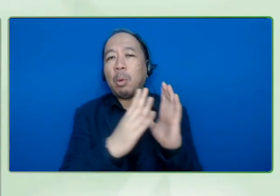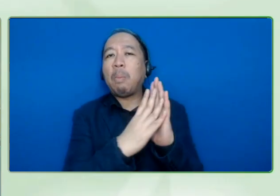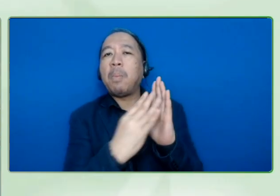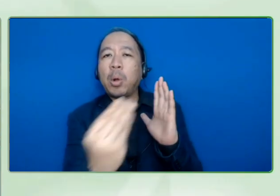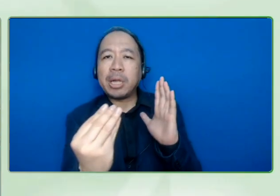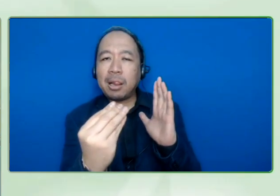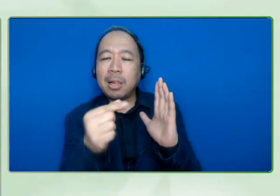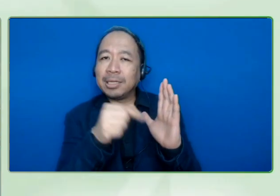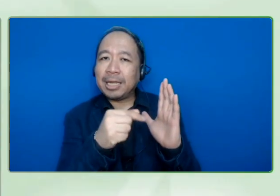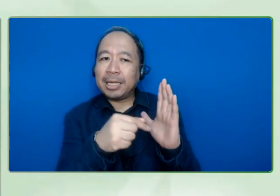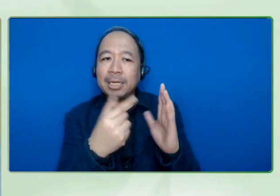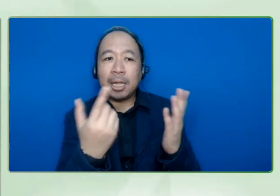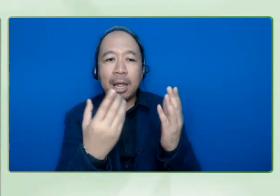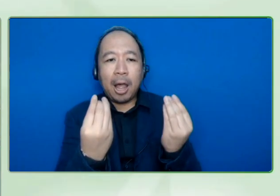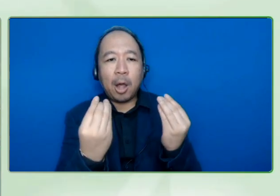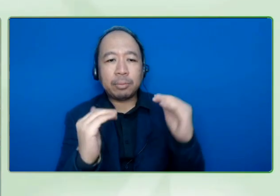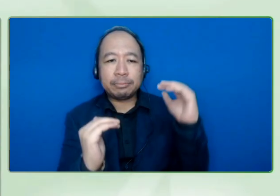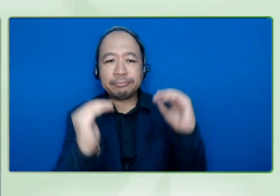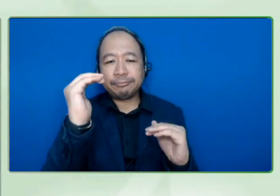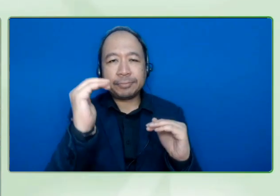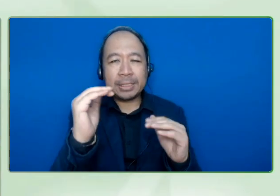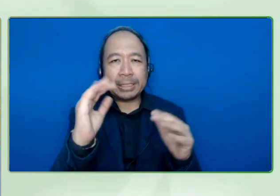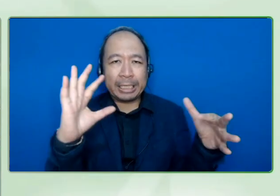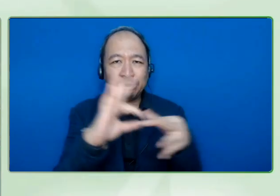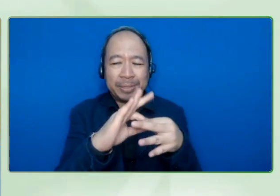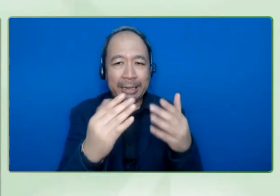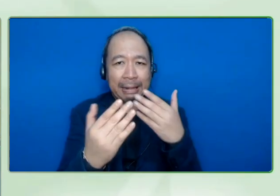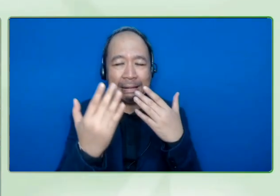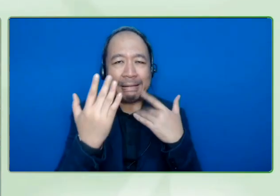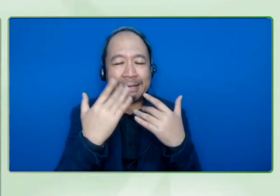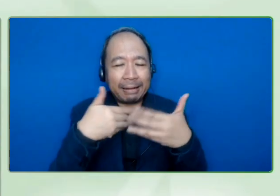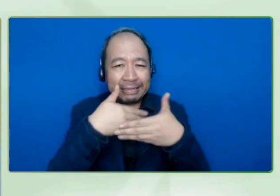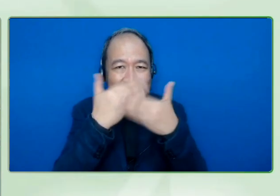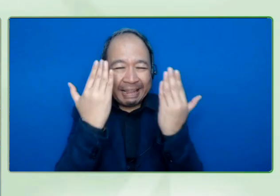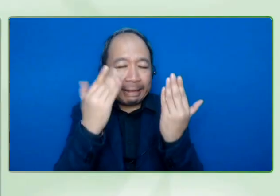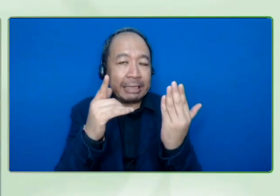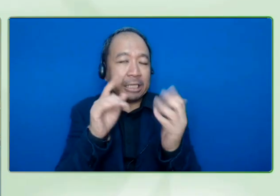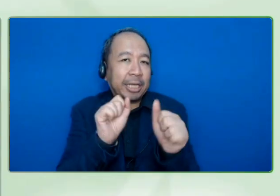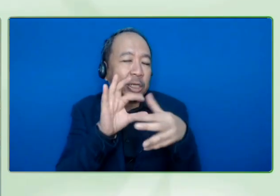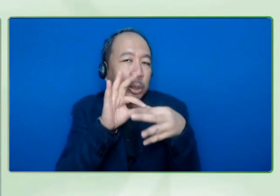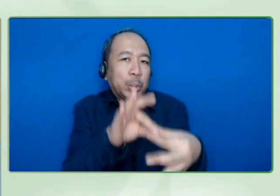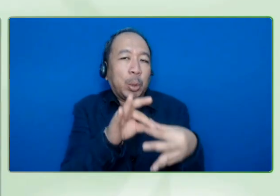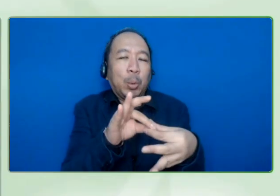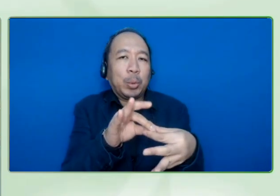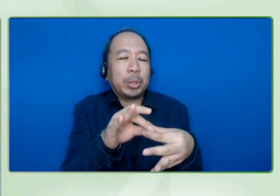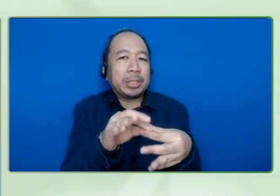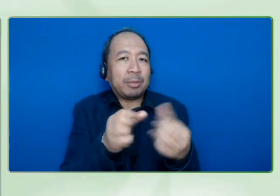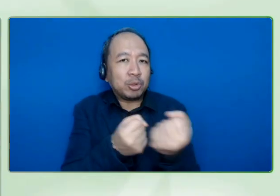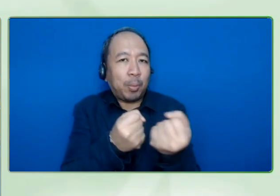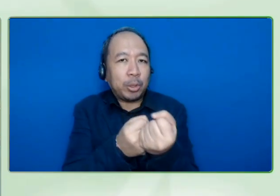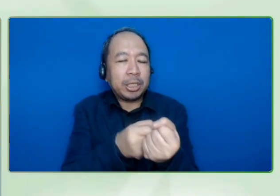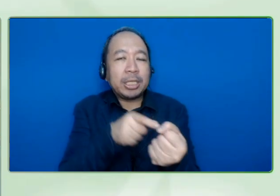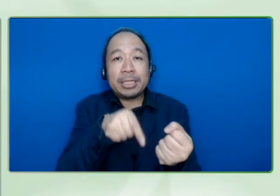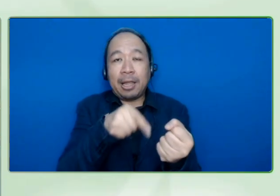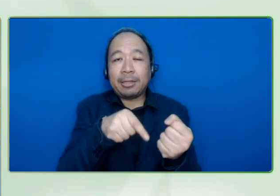that treatment gap. So what we want to what we're trying to design is a model where